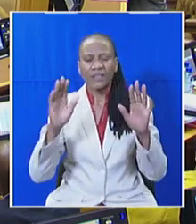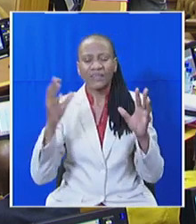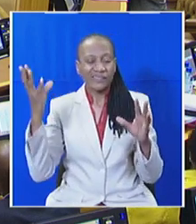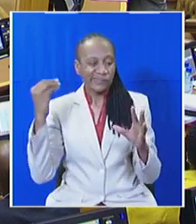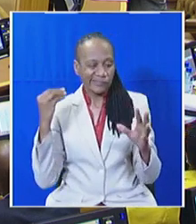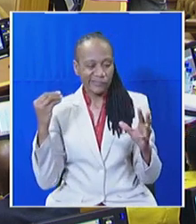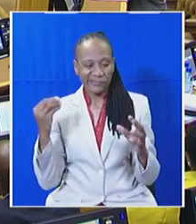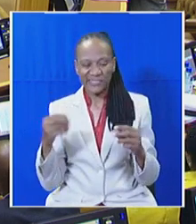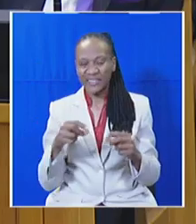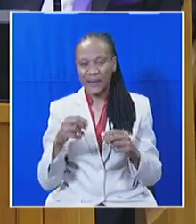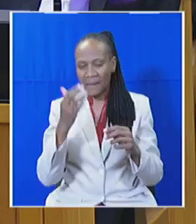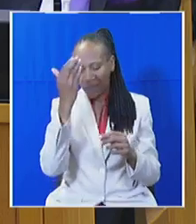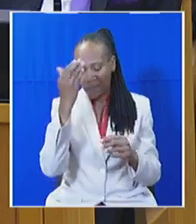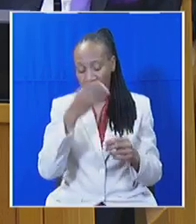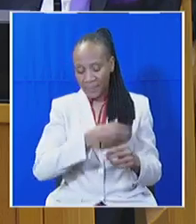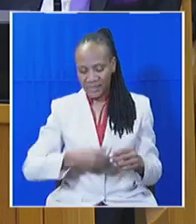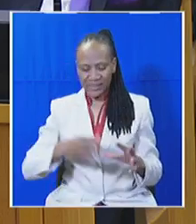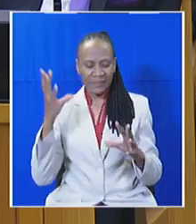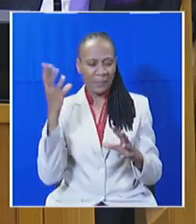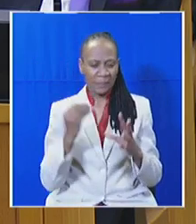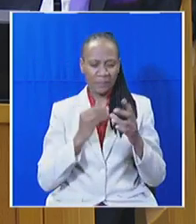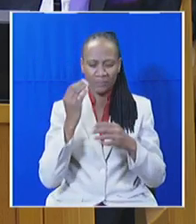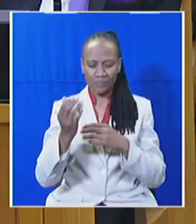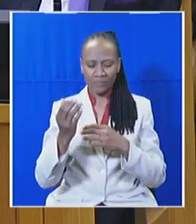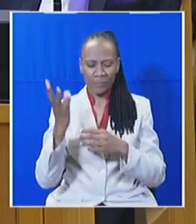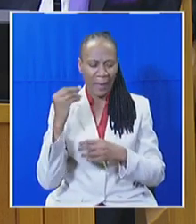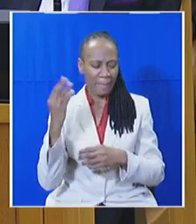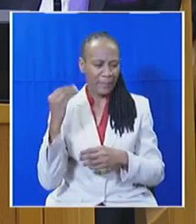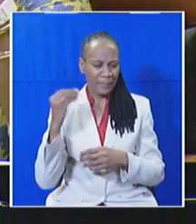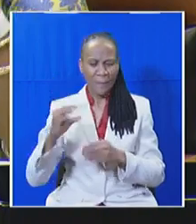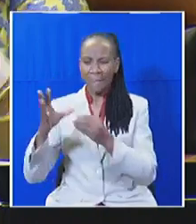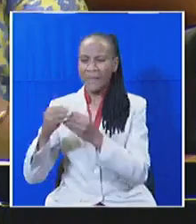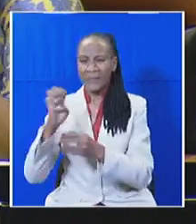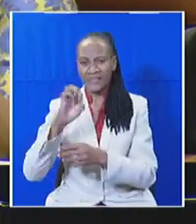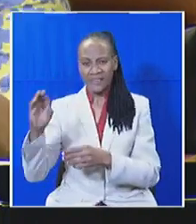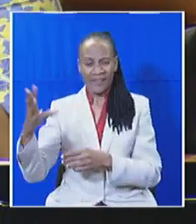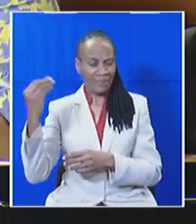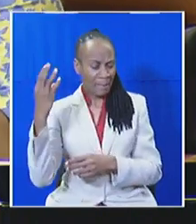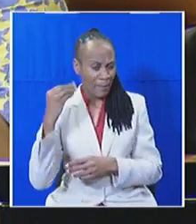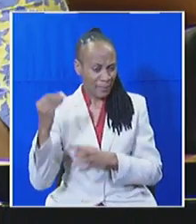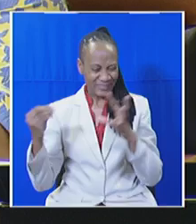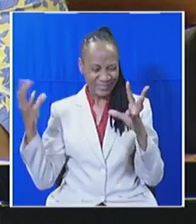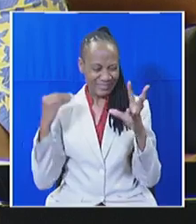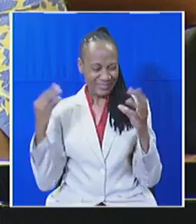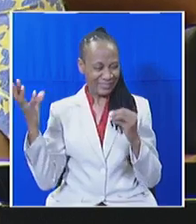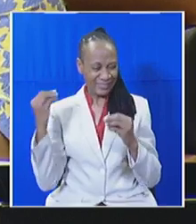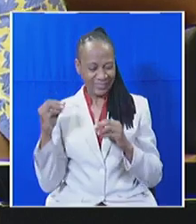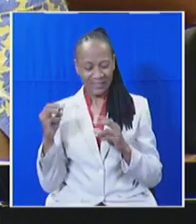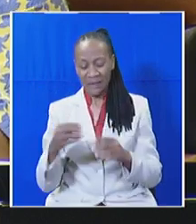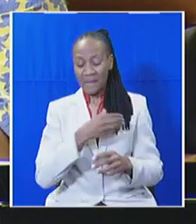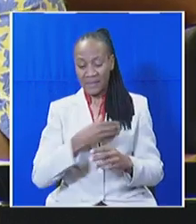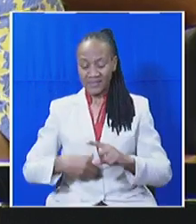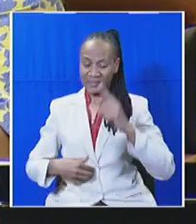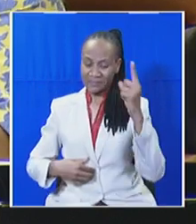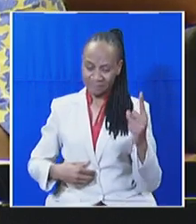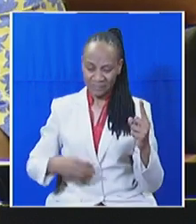the misleading statement of the Honorable president. There were Gandhi, recommendations. Give us that You opportunity. allow The the minister person who's on the floor